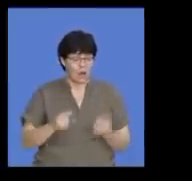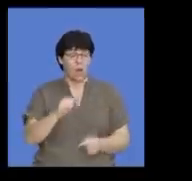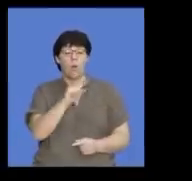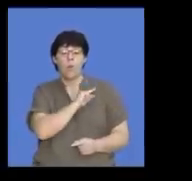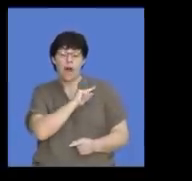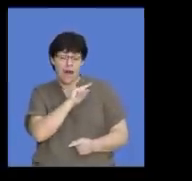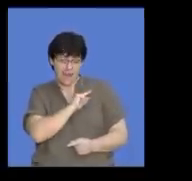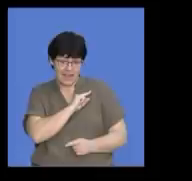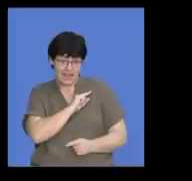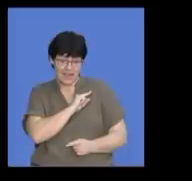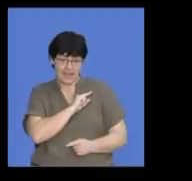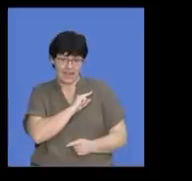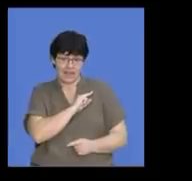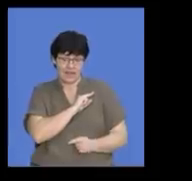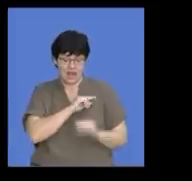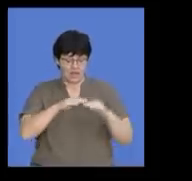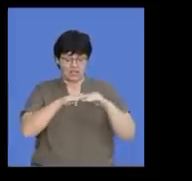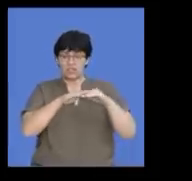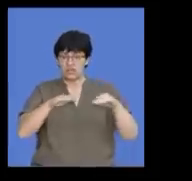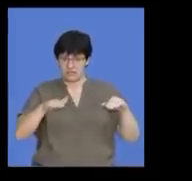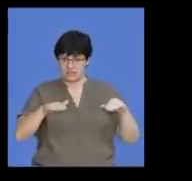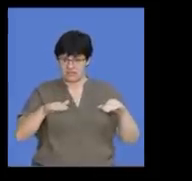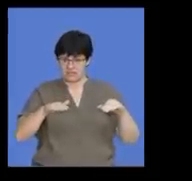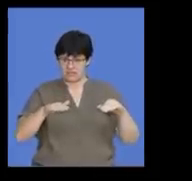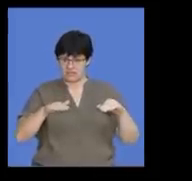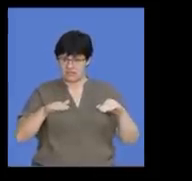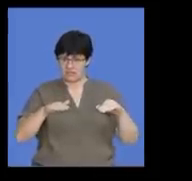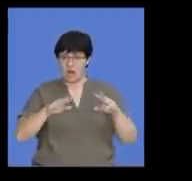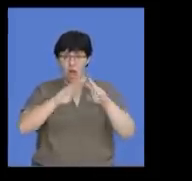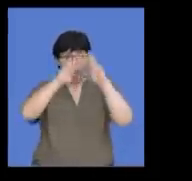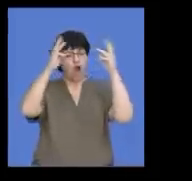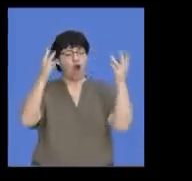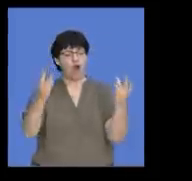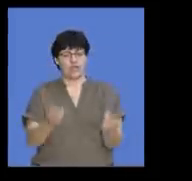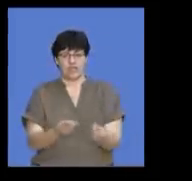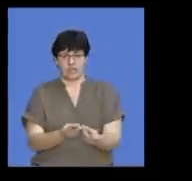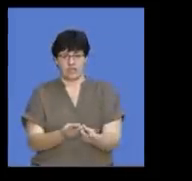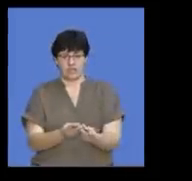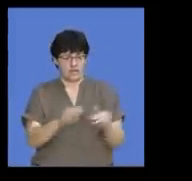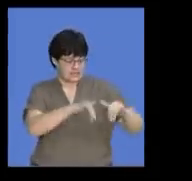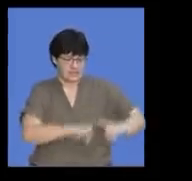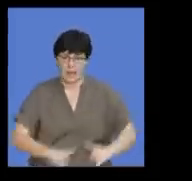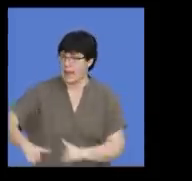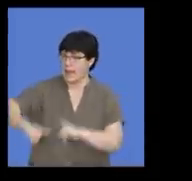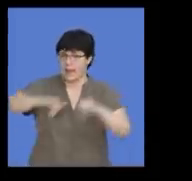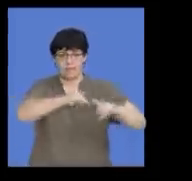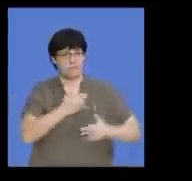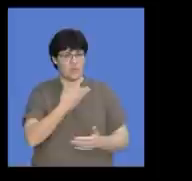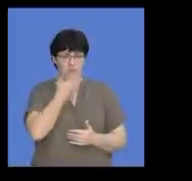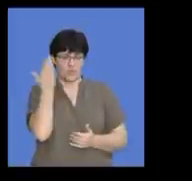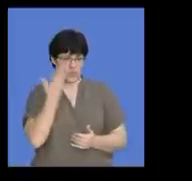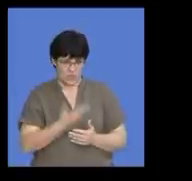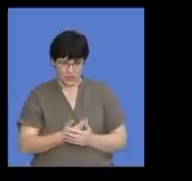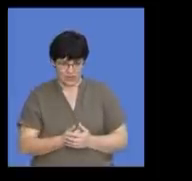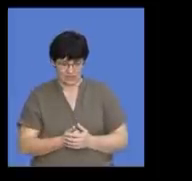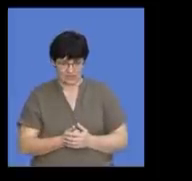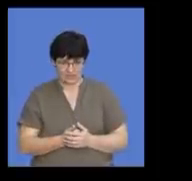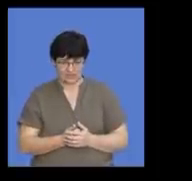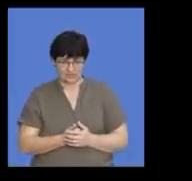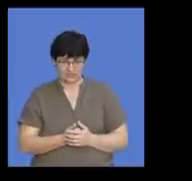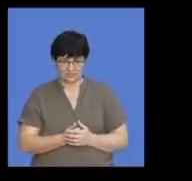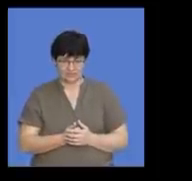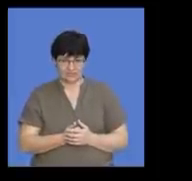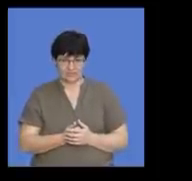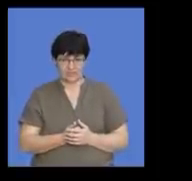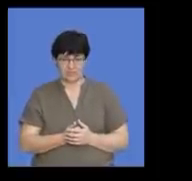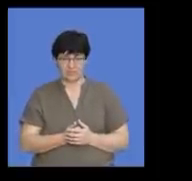to the fact that surfaces, especially on the Earth, are not uniform. When we say uniform, no surface